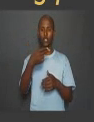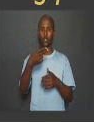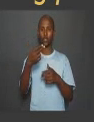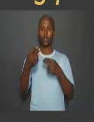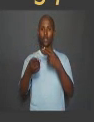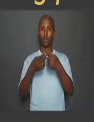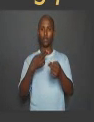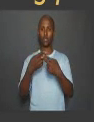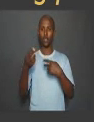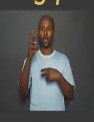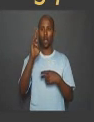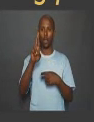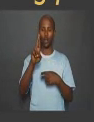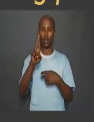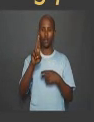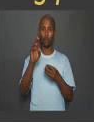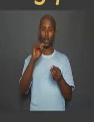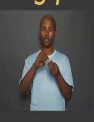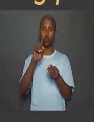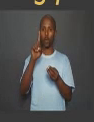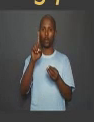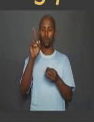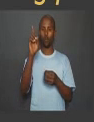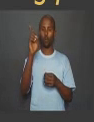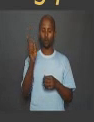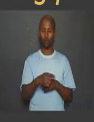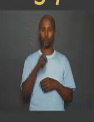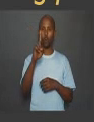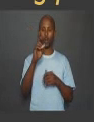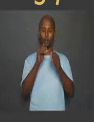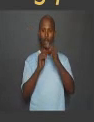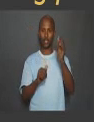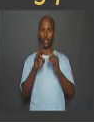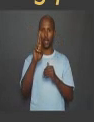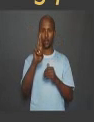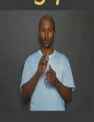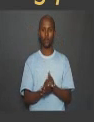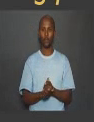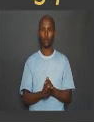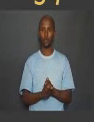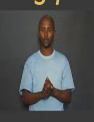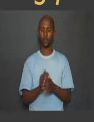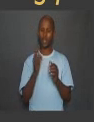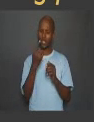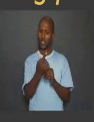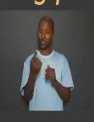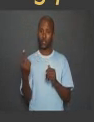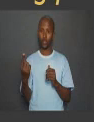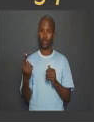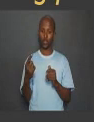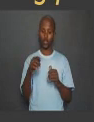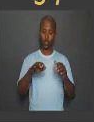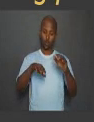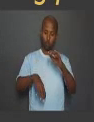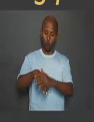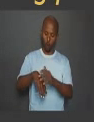r plus 1 over 1 minus r. Each time the ball